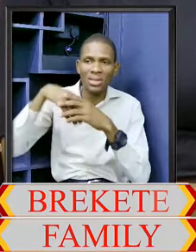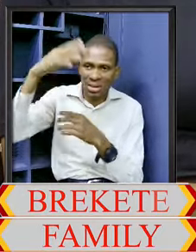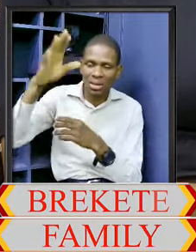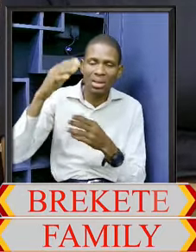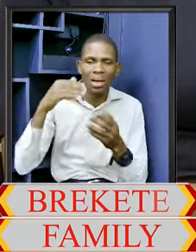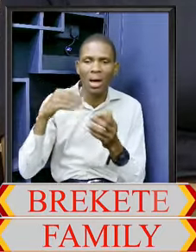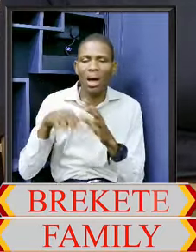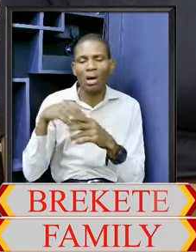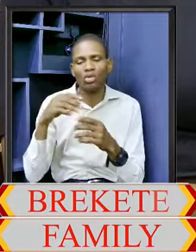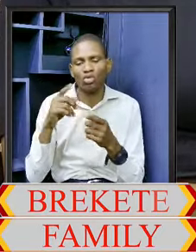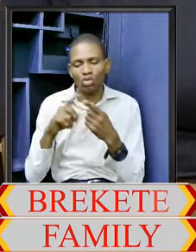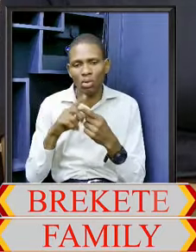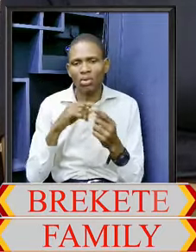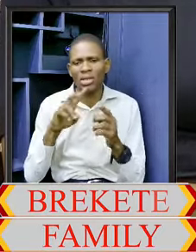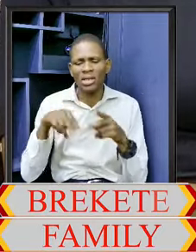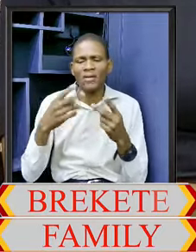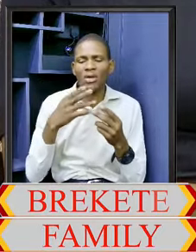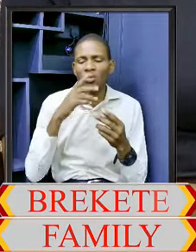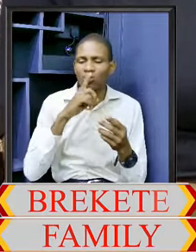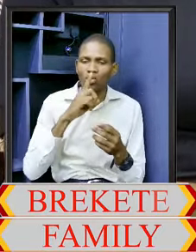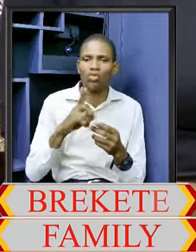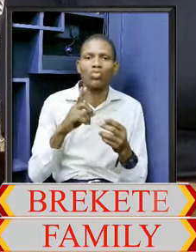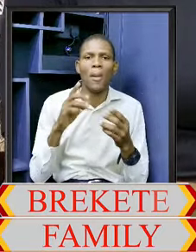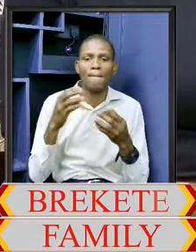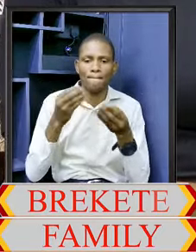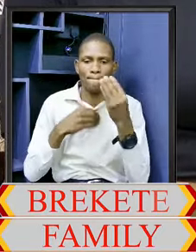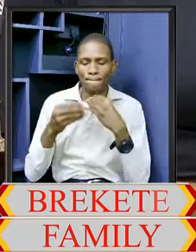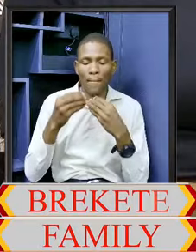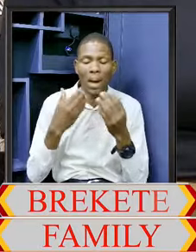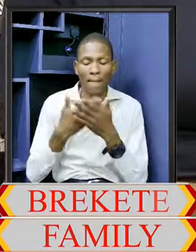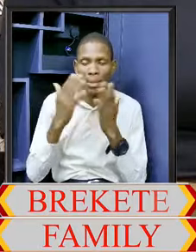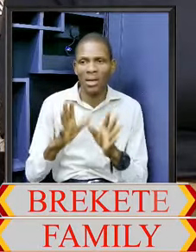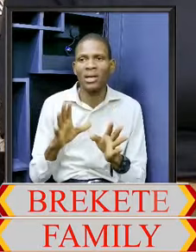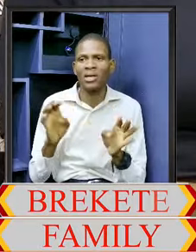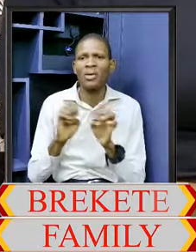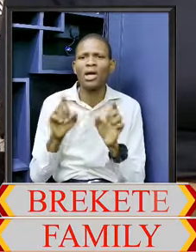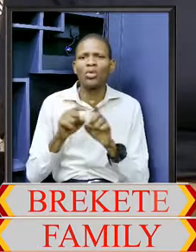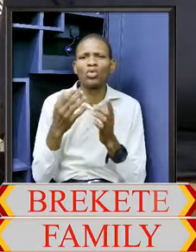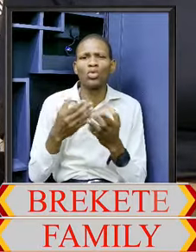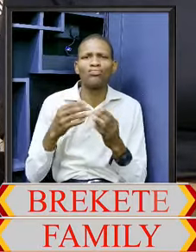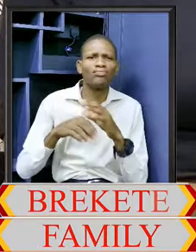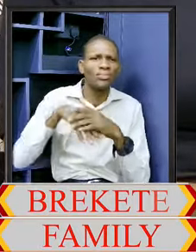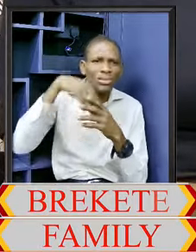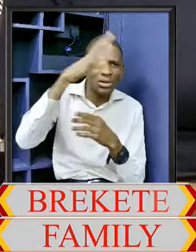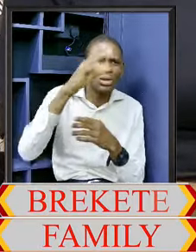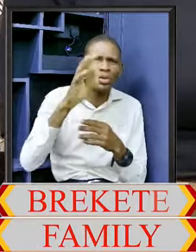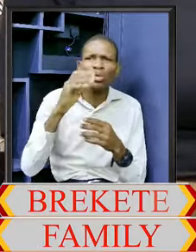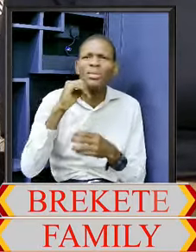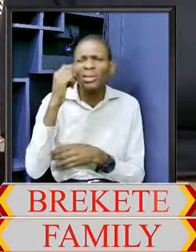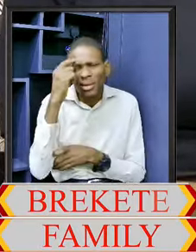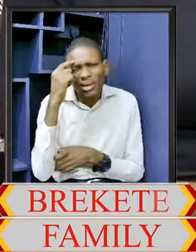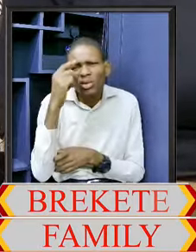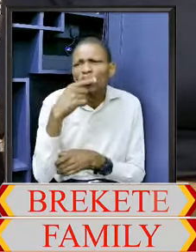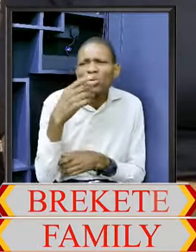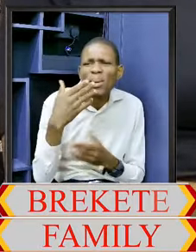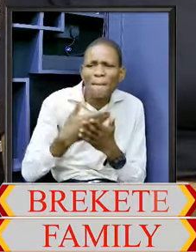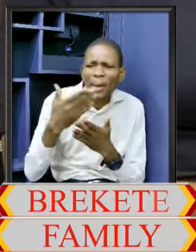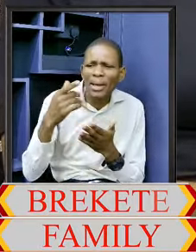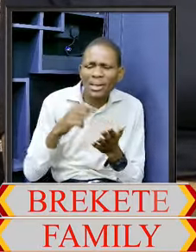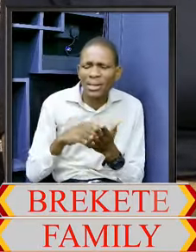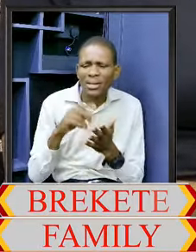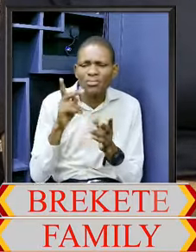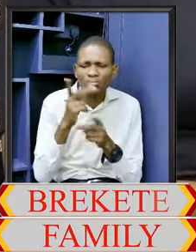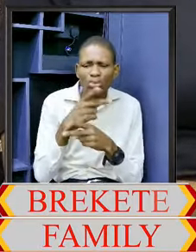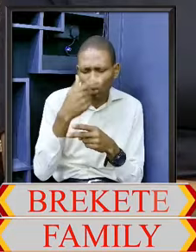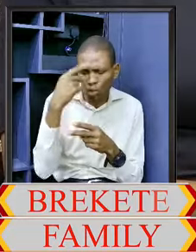give verified buyers. So even as you want export, if you no go the reason how who go take buy the product, because we go give